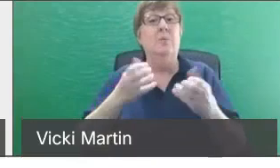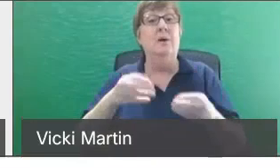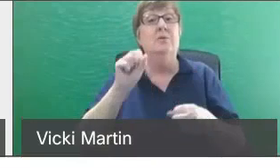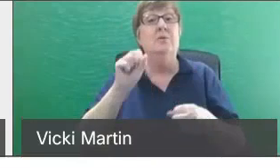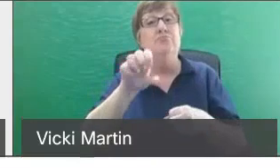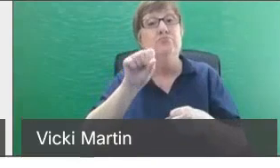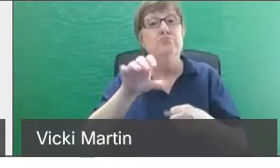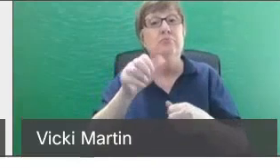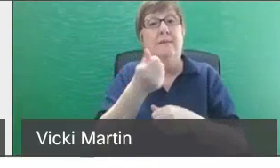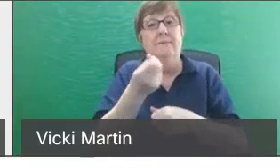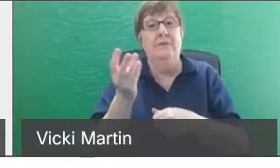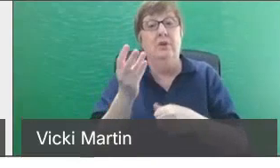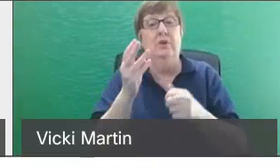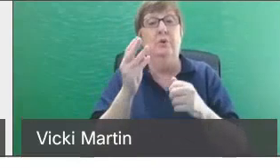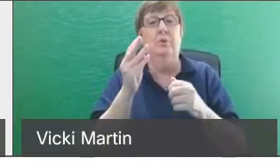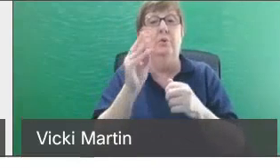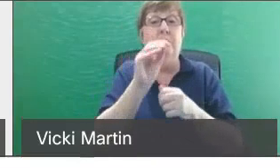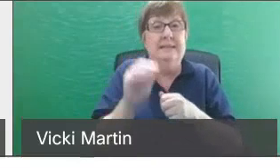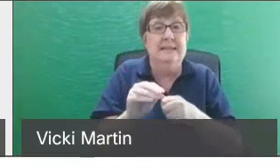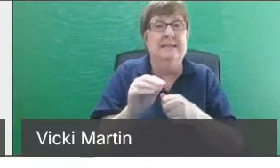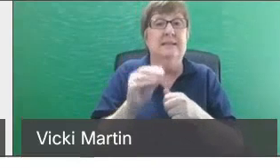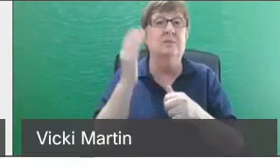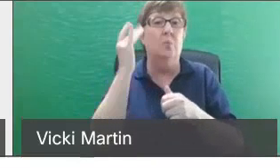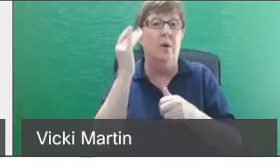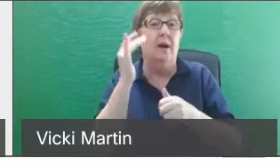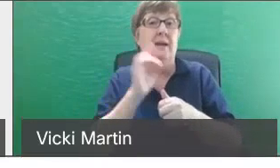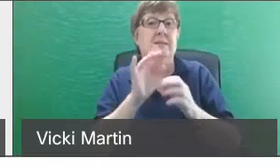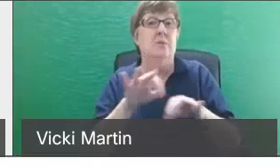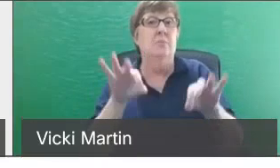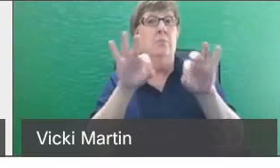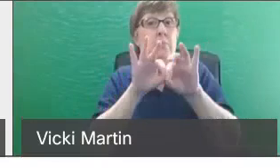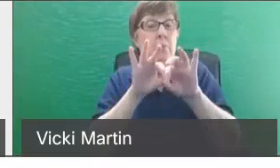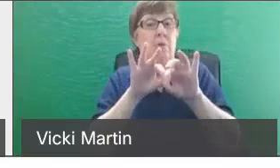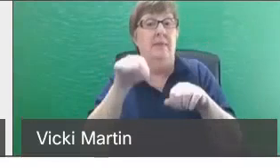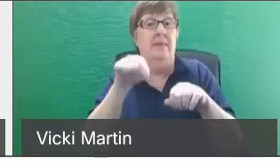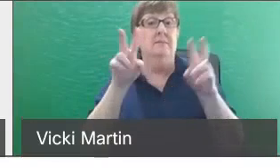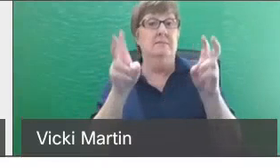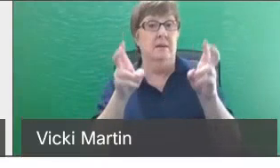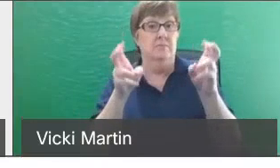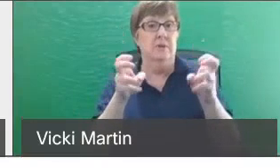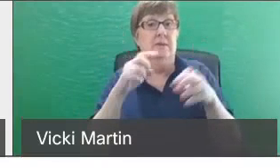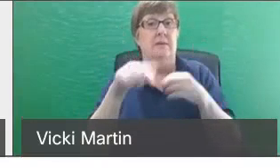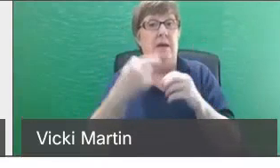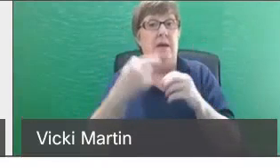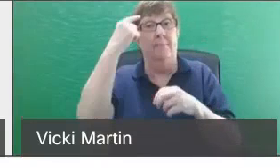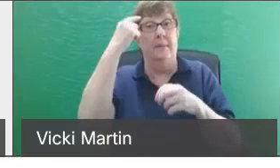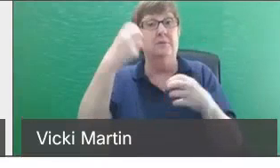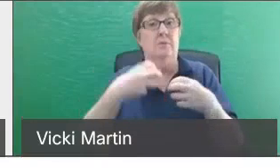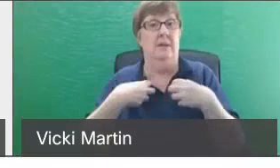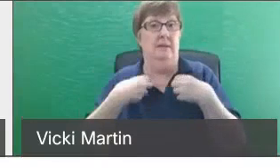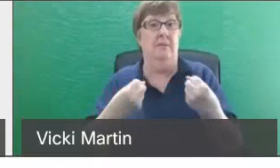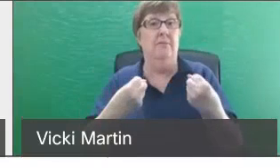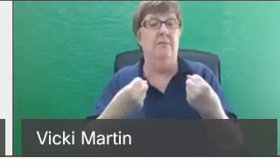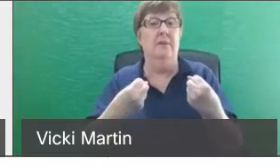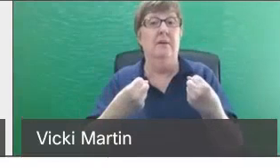this is such a big thing and why we're starting to take our mental health more seriously in the college settings, because mental health